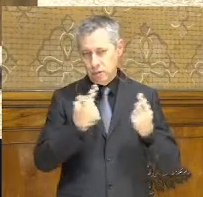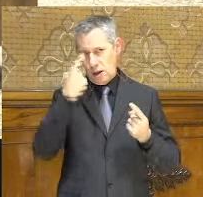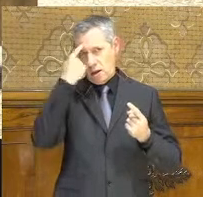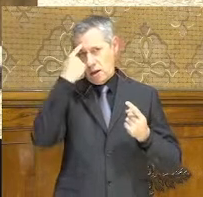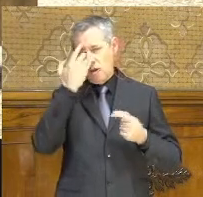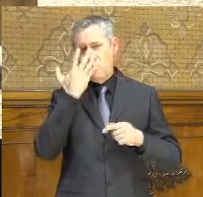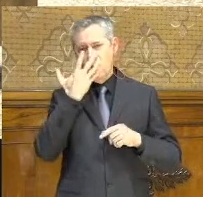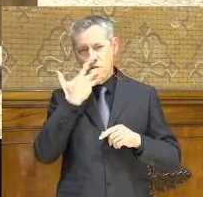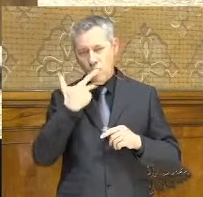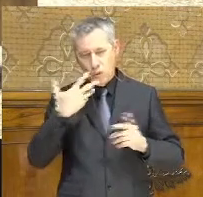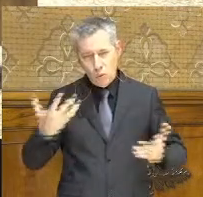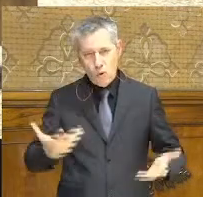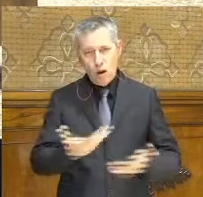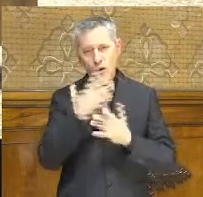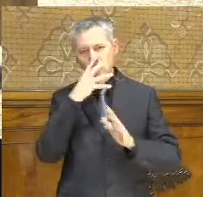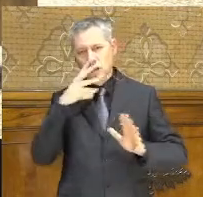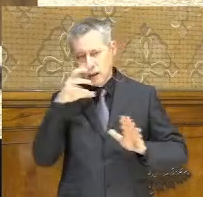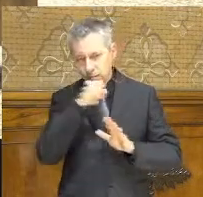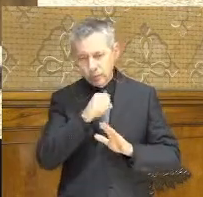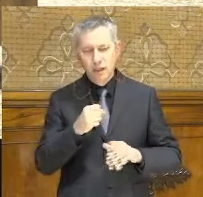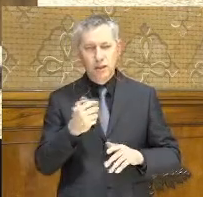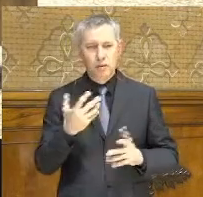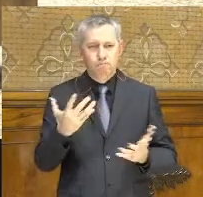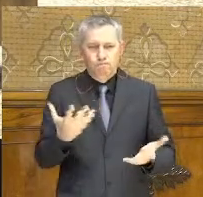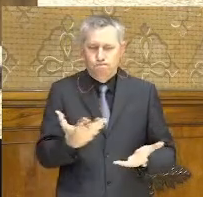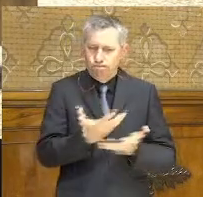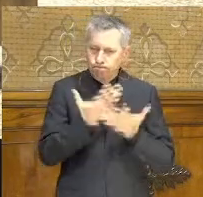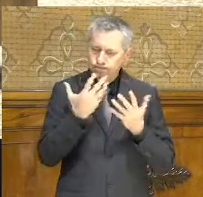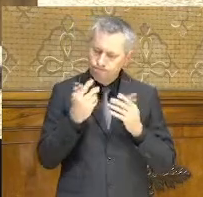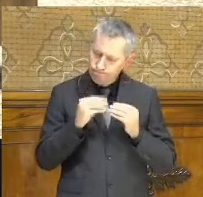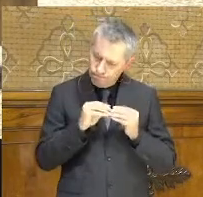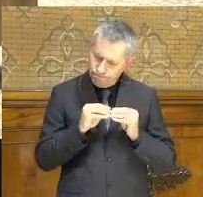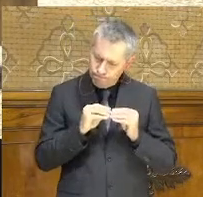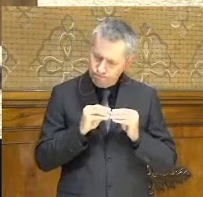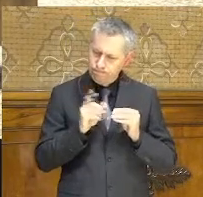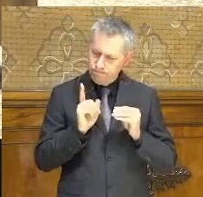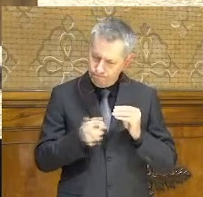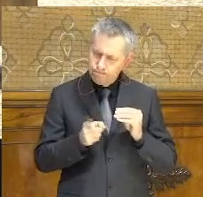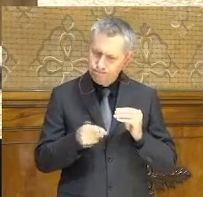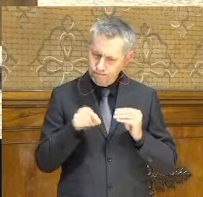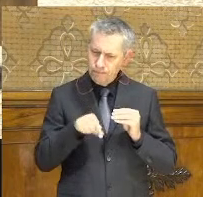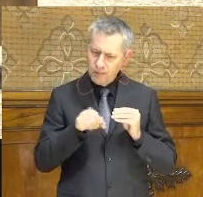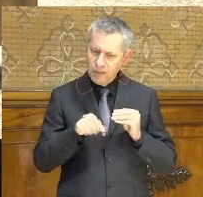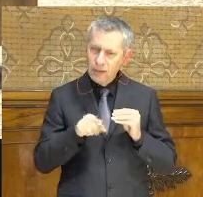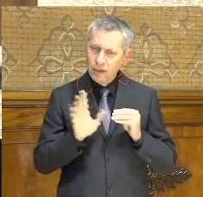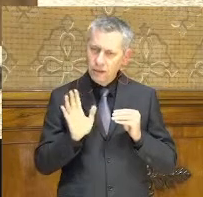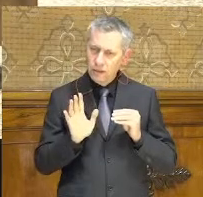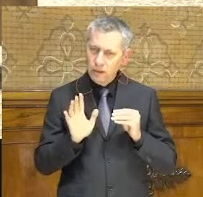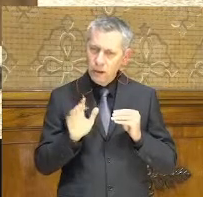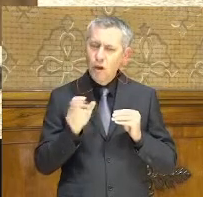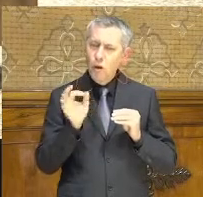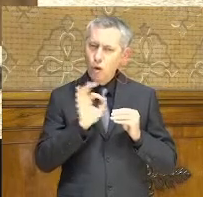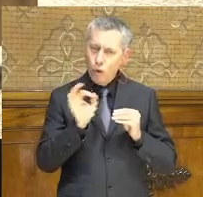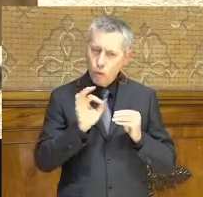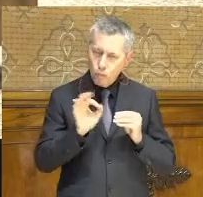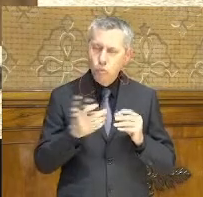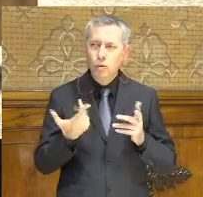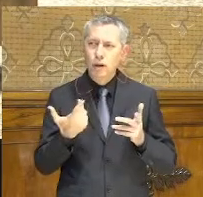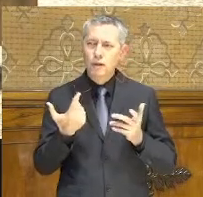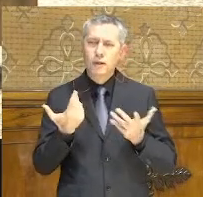around his inputs, that is really an unforgettable kind of